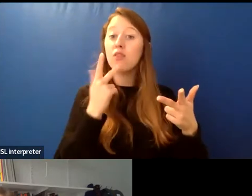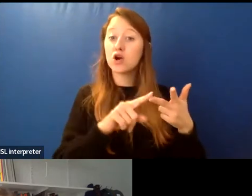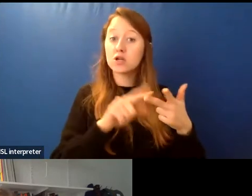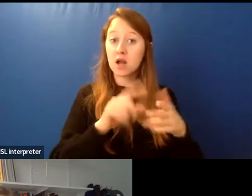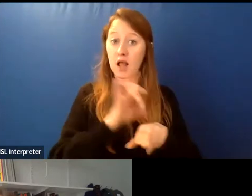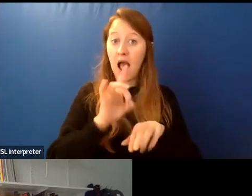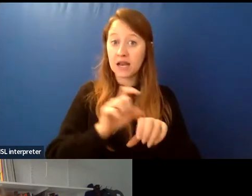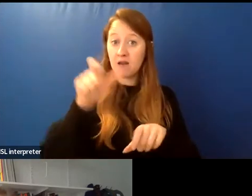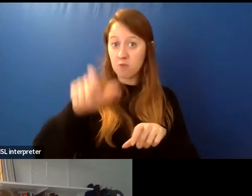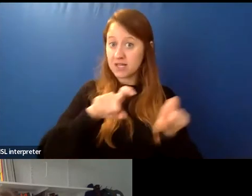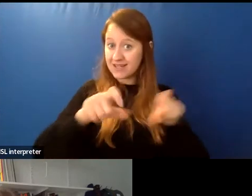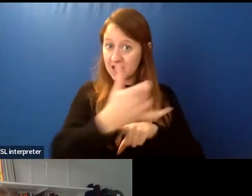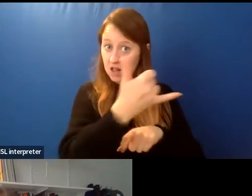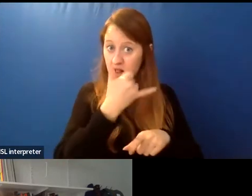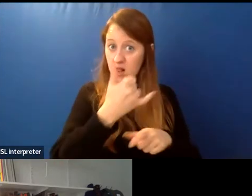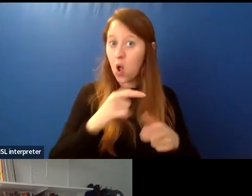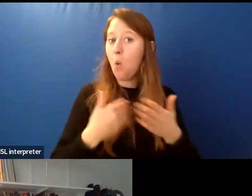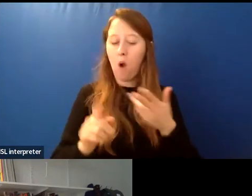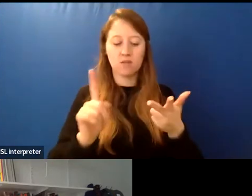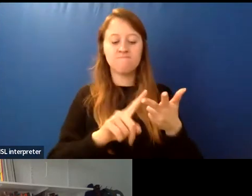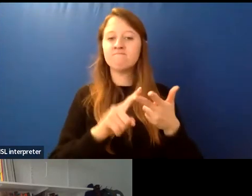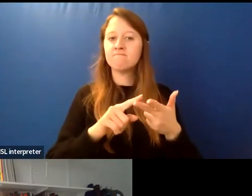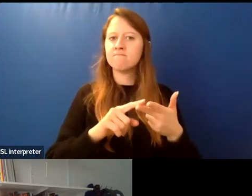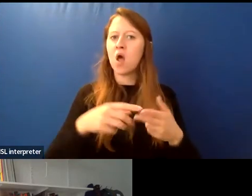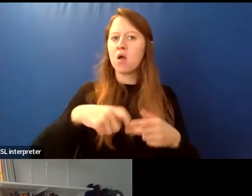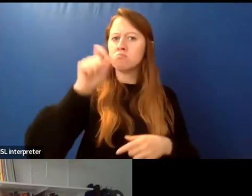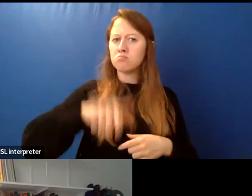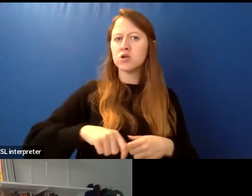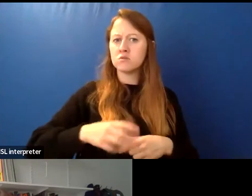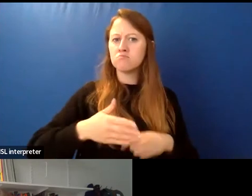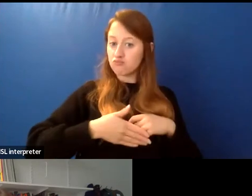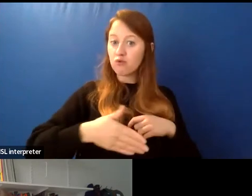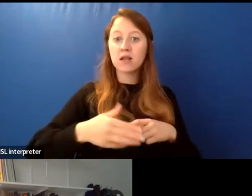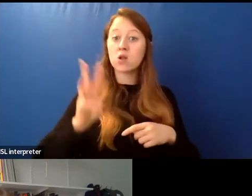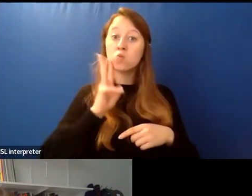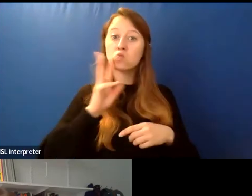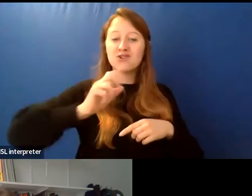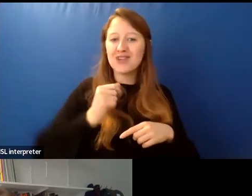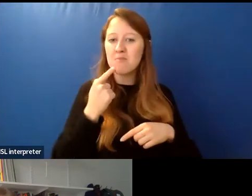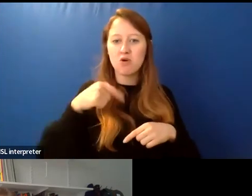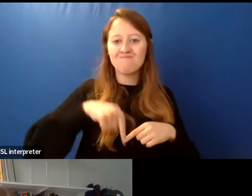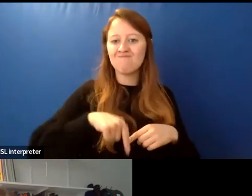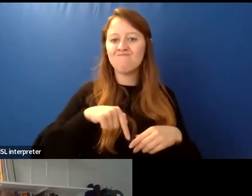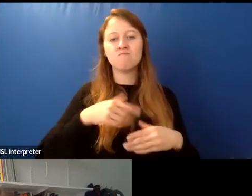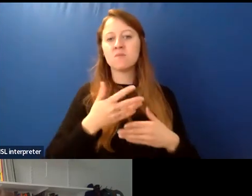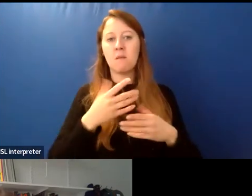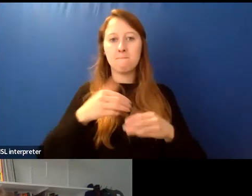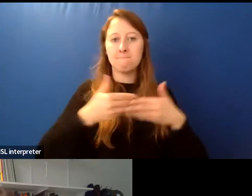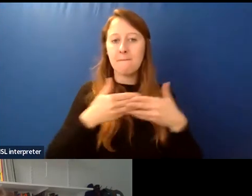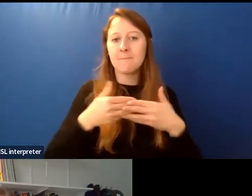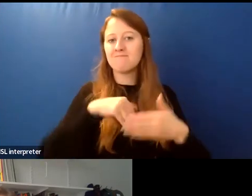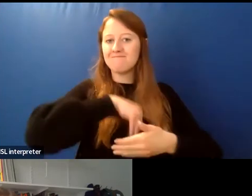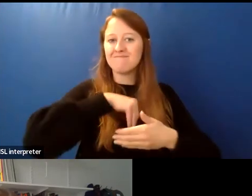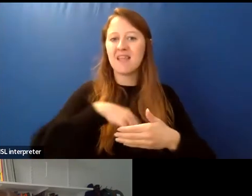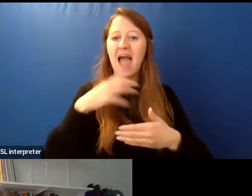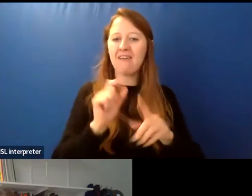serious, but aren't serious enough to receive care at home in Ireland. So the new law is quite restrictive about what kind of